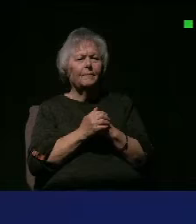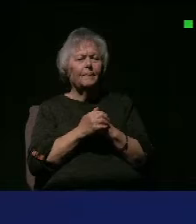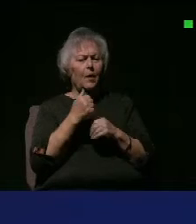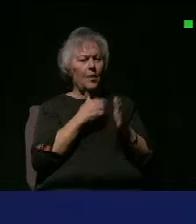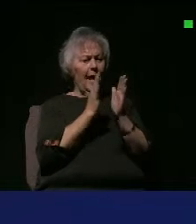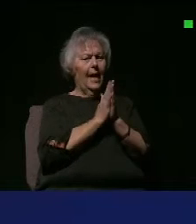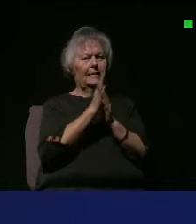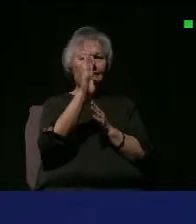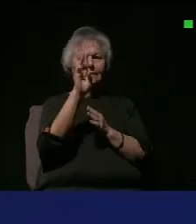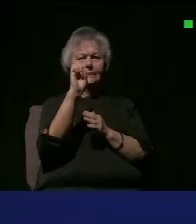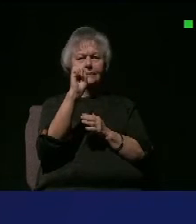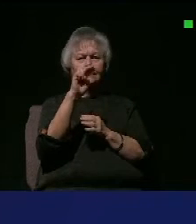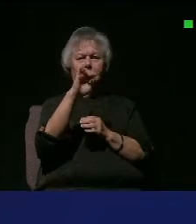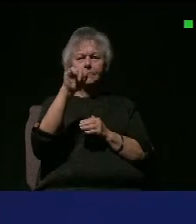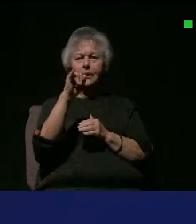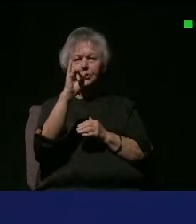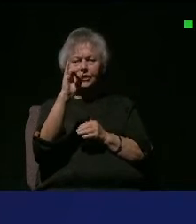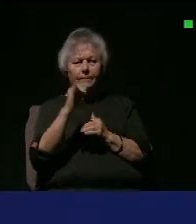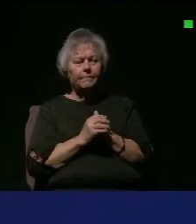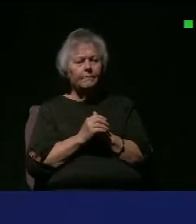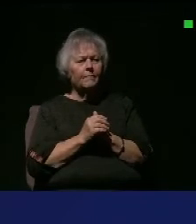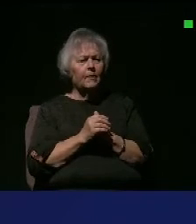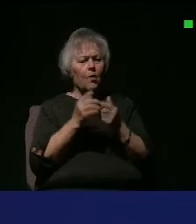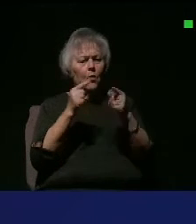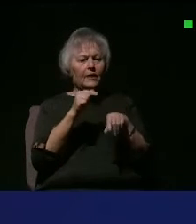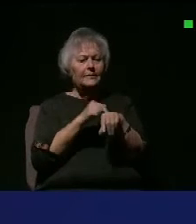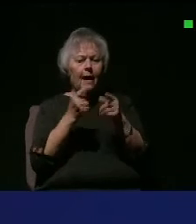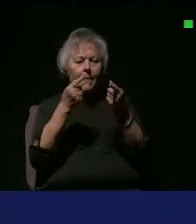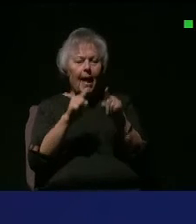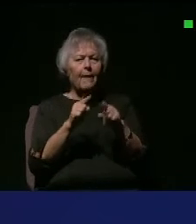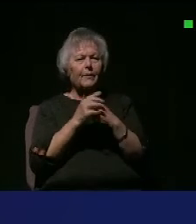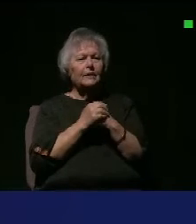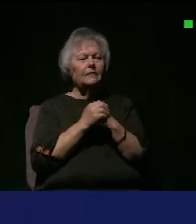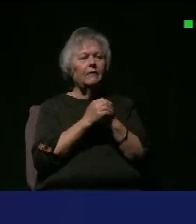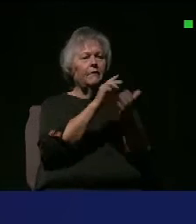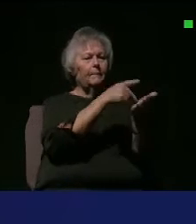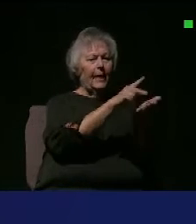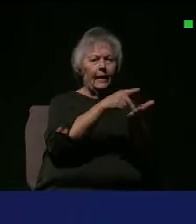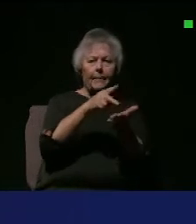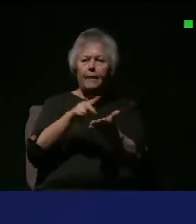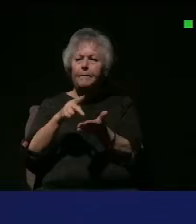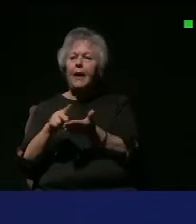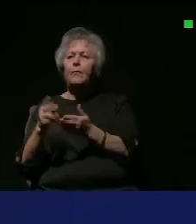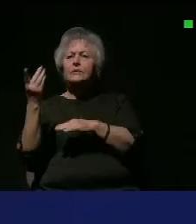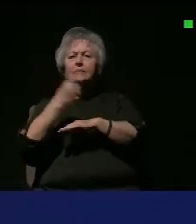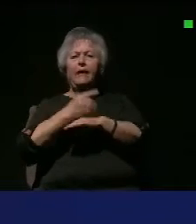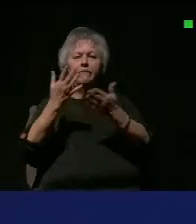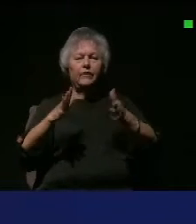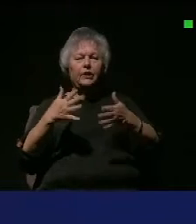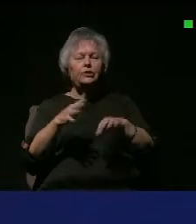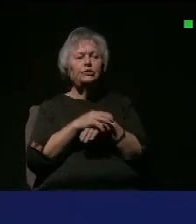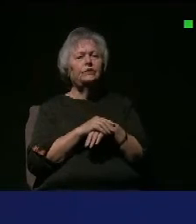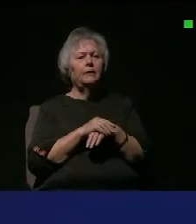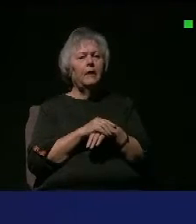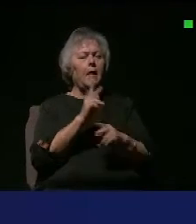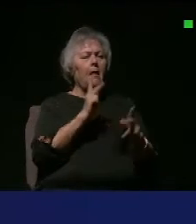Benji, when the time came, as we'll see here in a minute, to settle up at the end of the day, those that were hired at the